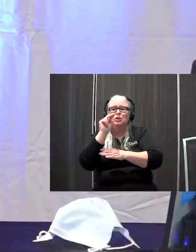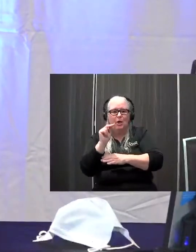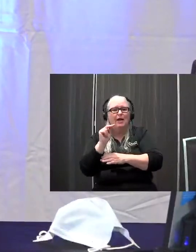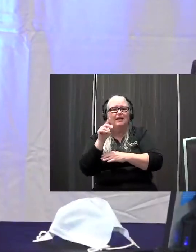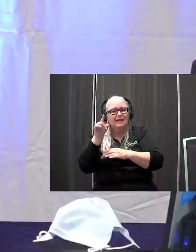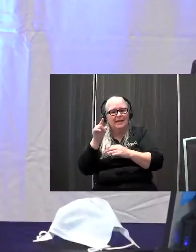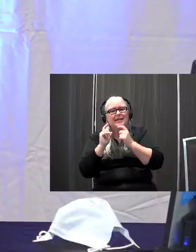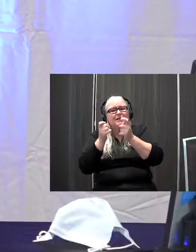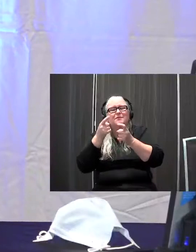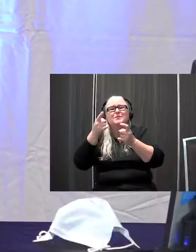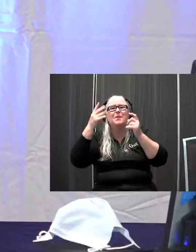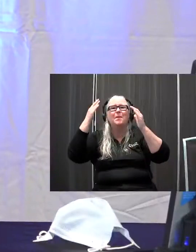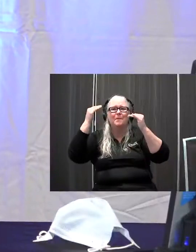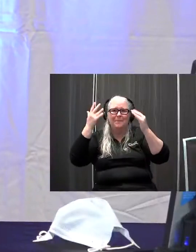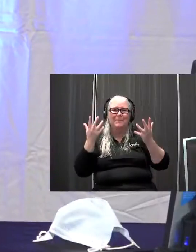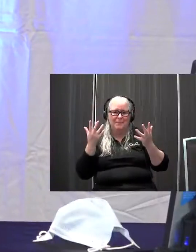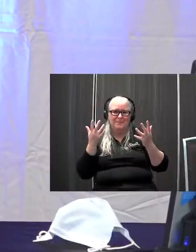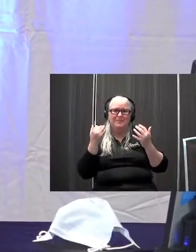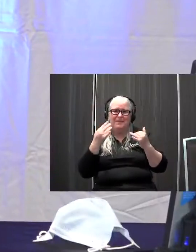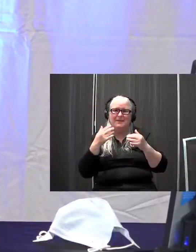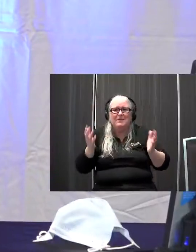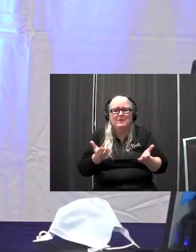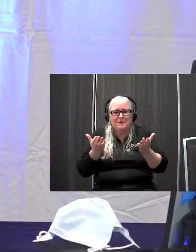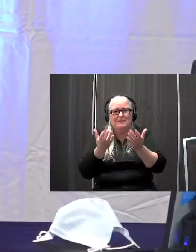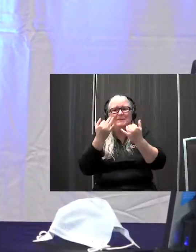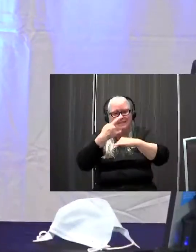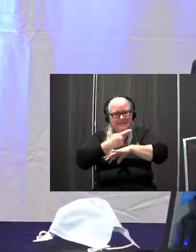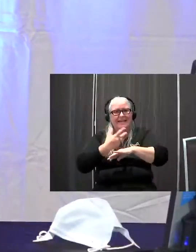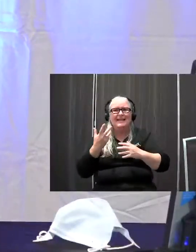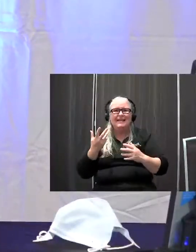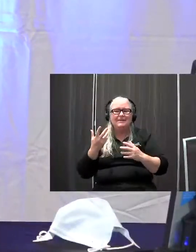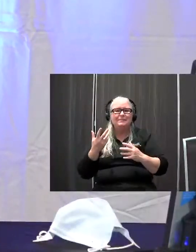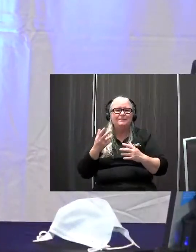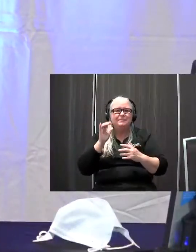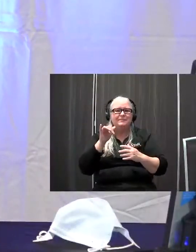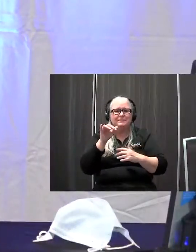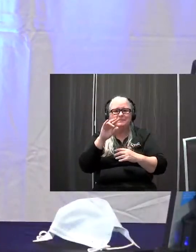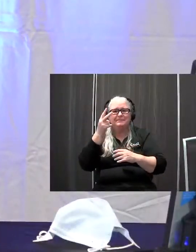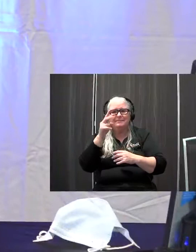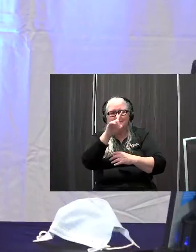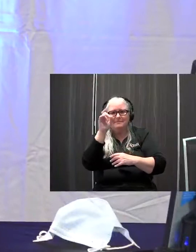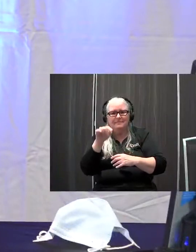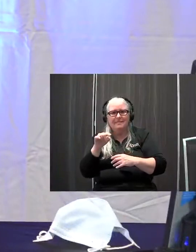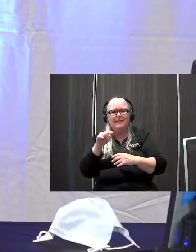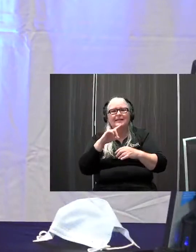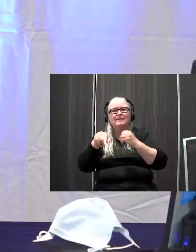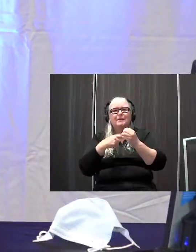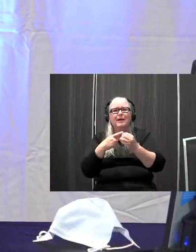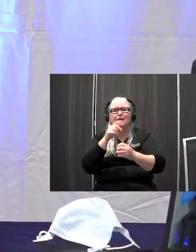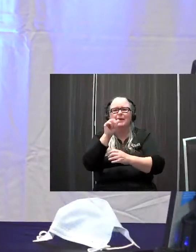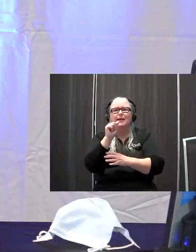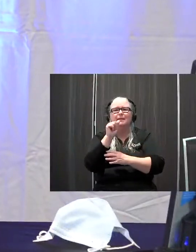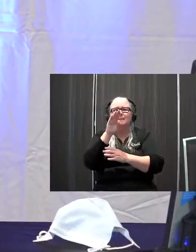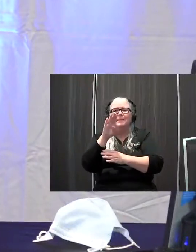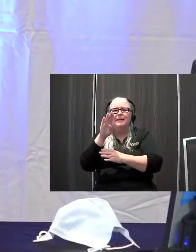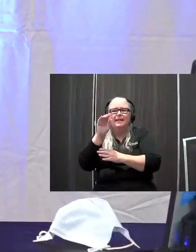hopeful. Yep. I believe that the second question, but correct me if I was wrong, is about ABA and when the focus is sort of on